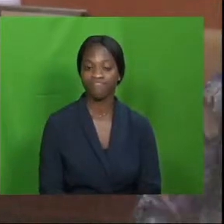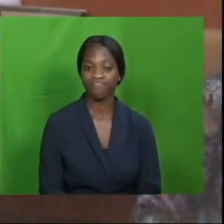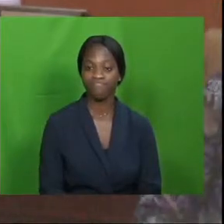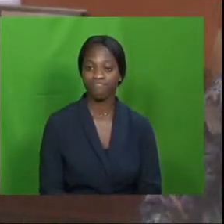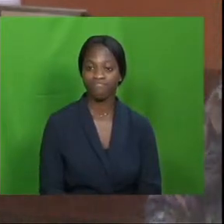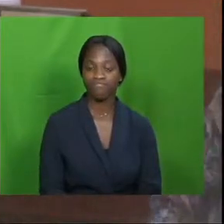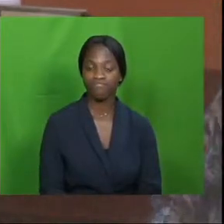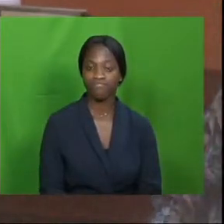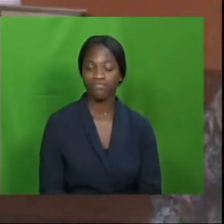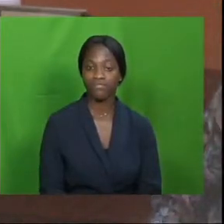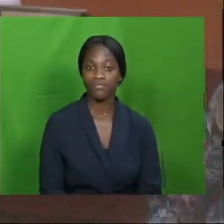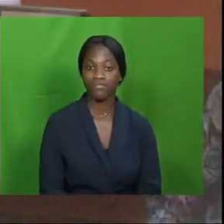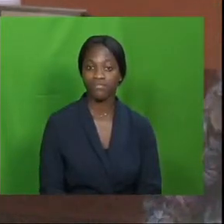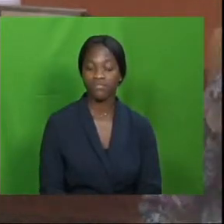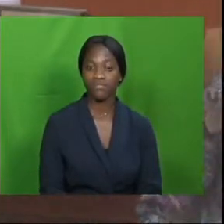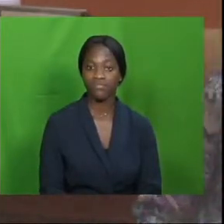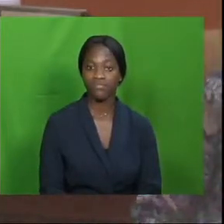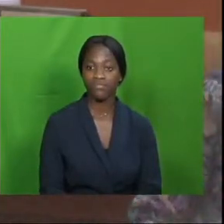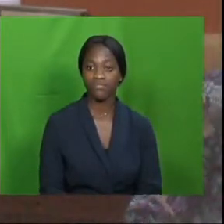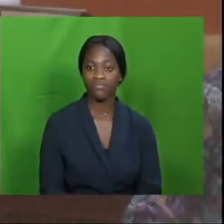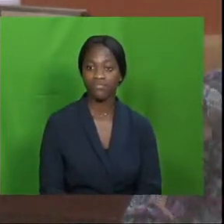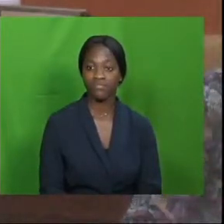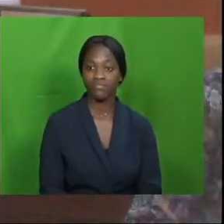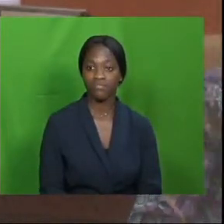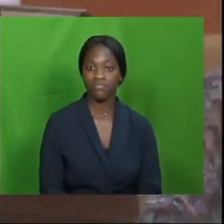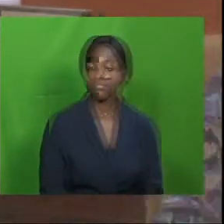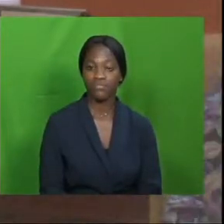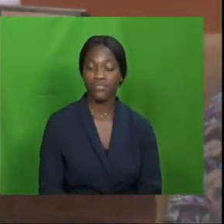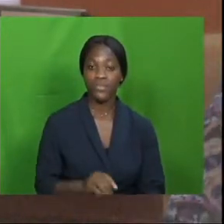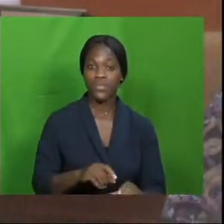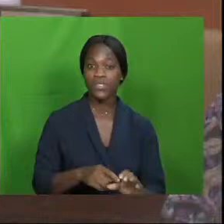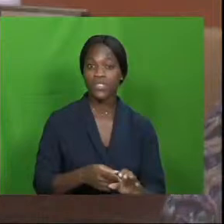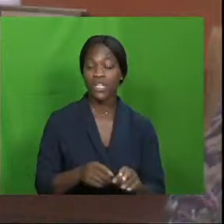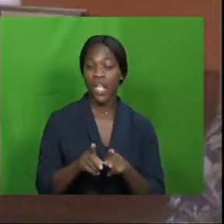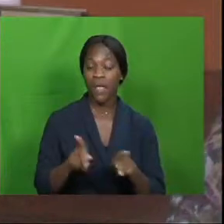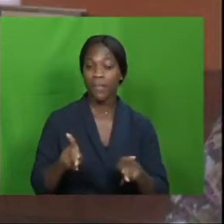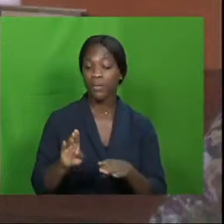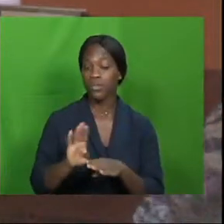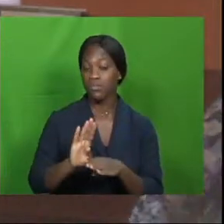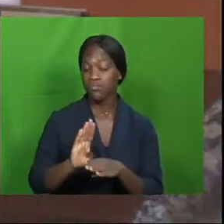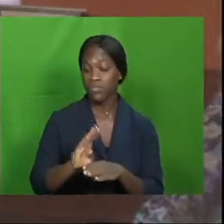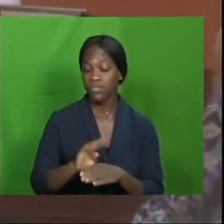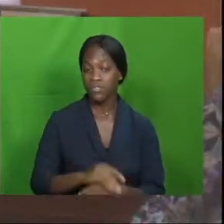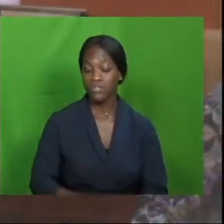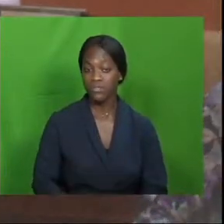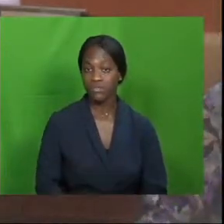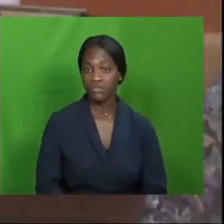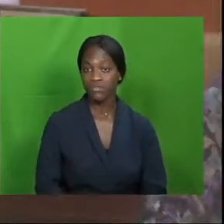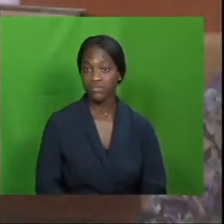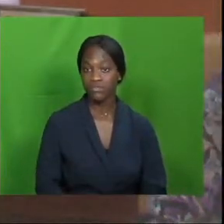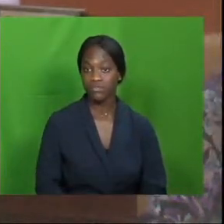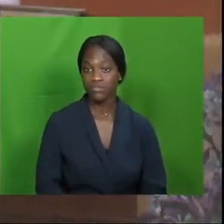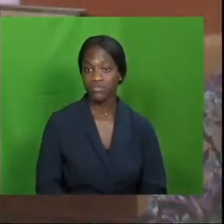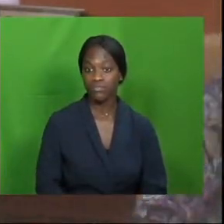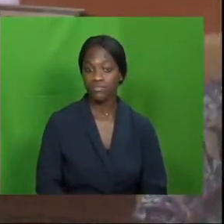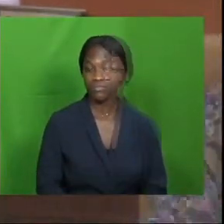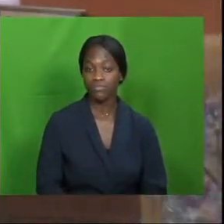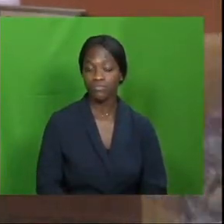Item 8, at the commencement of public business. Okay. Item 8, Speaker.